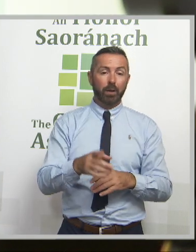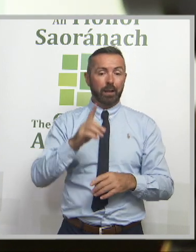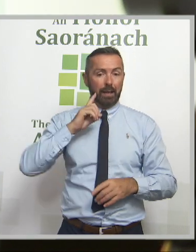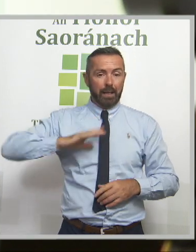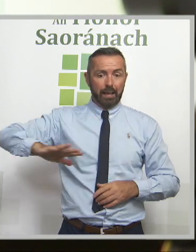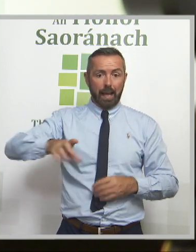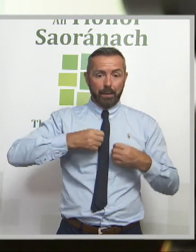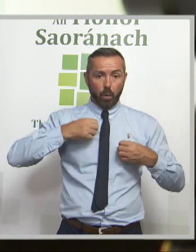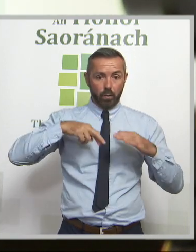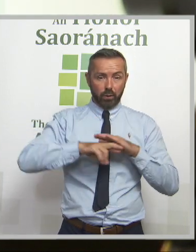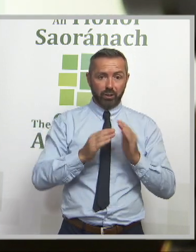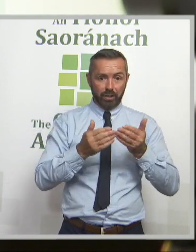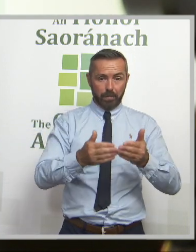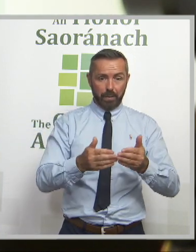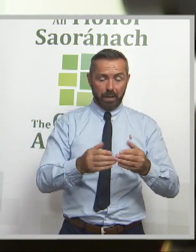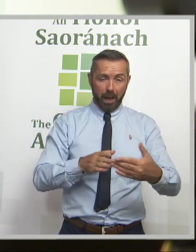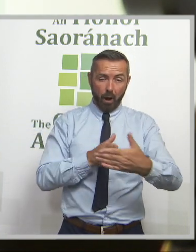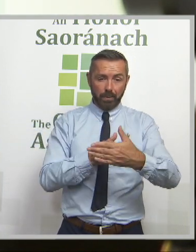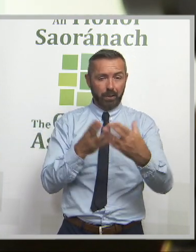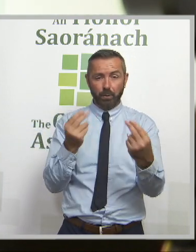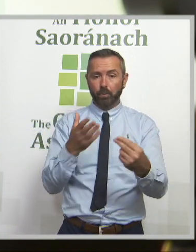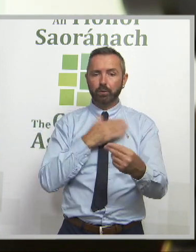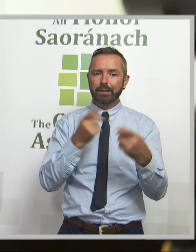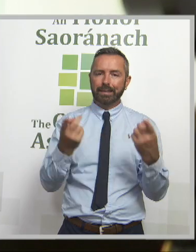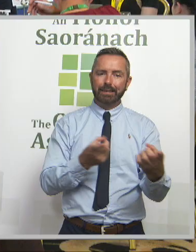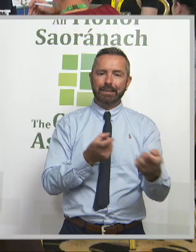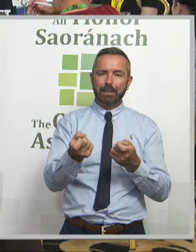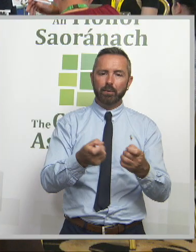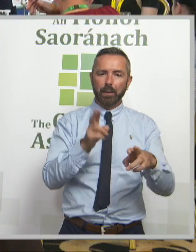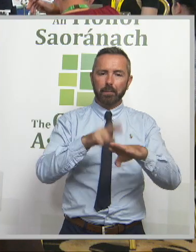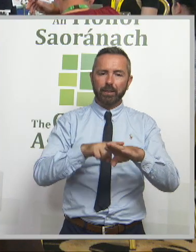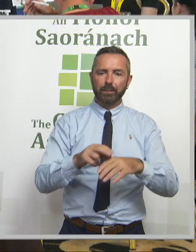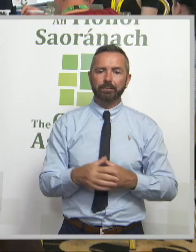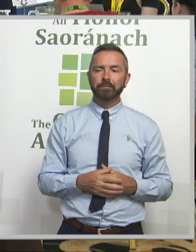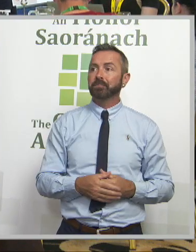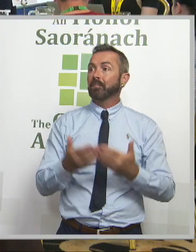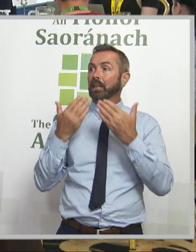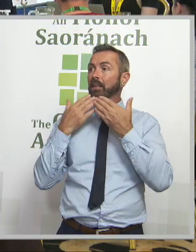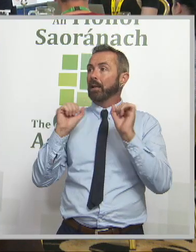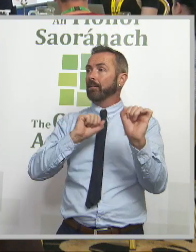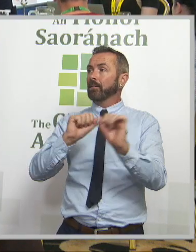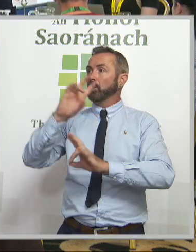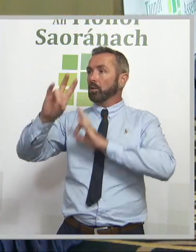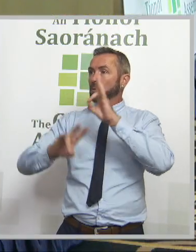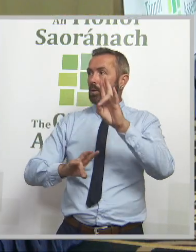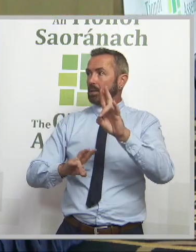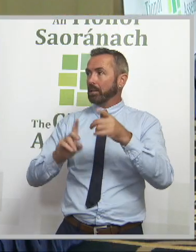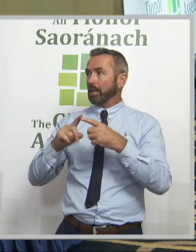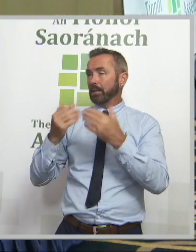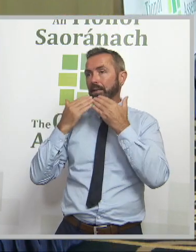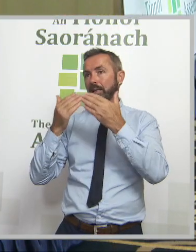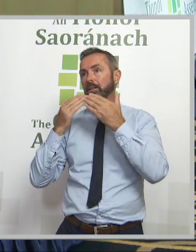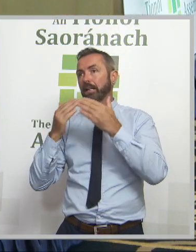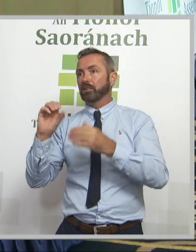deal with, and we need to get better at engaging with those who manage those lands. Thank you, Andy. Thank you for those questions. Thank you sincerely